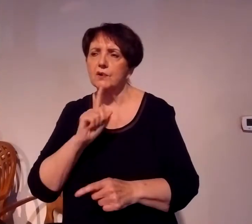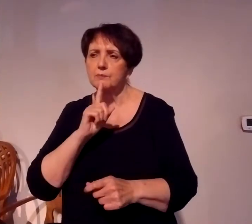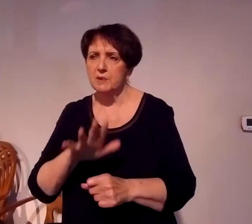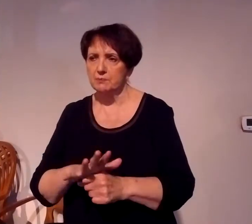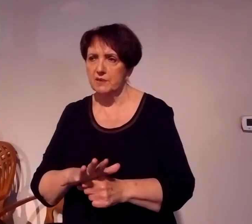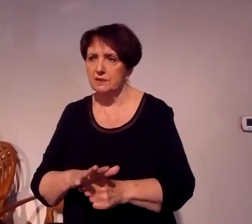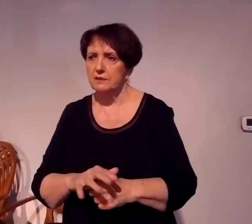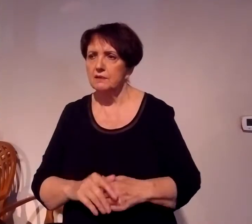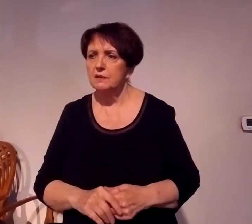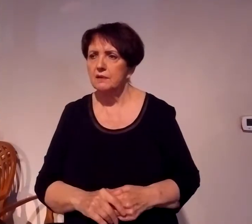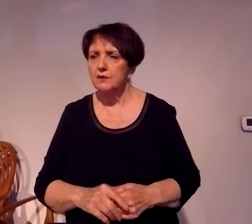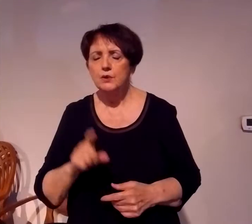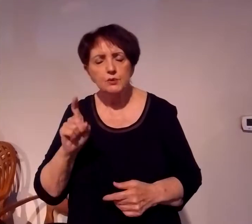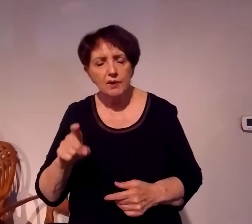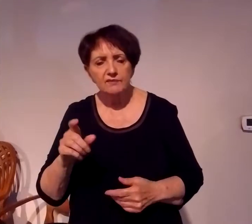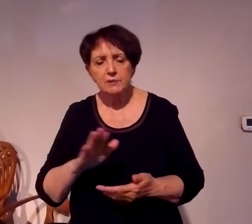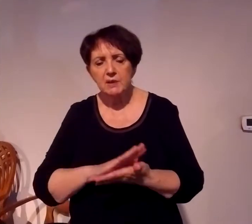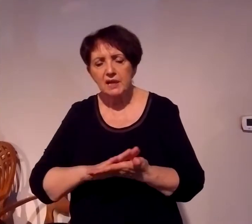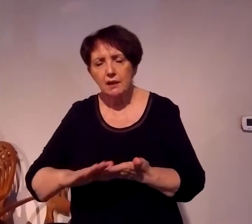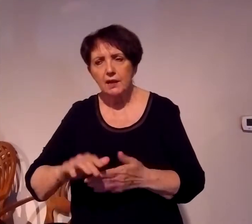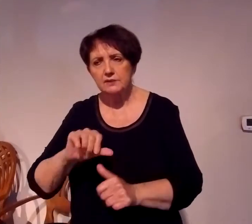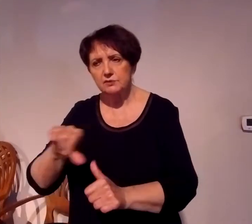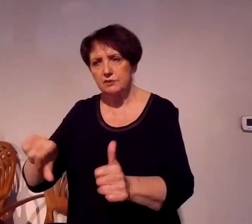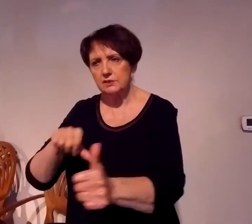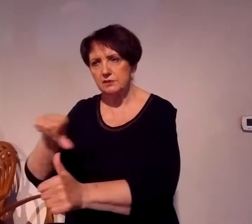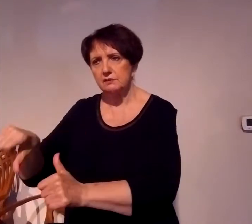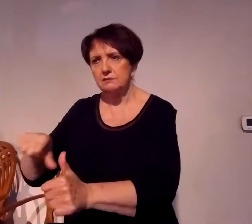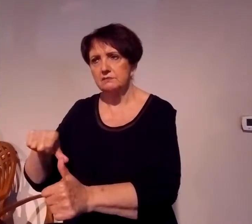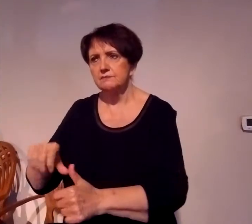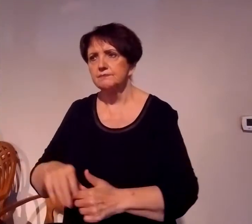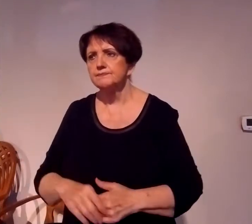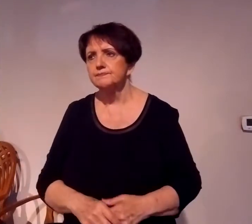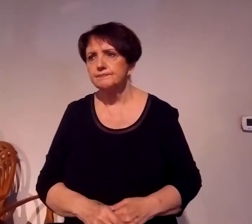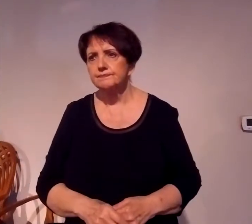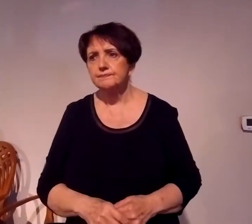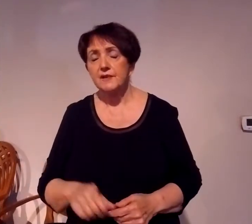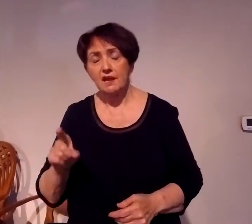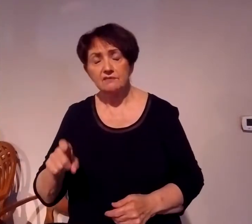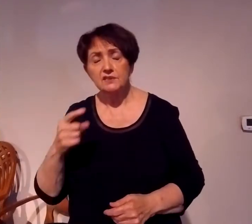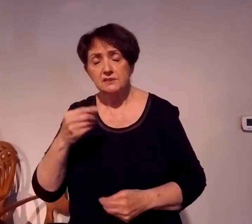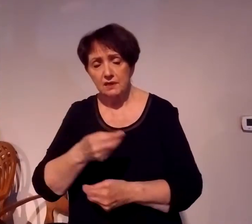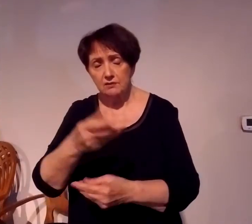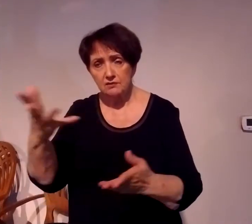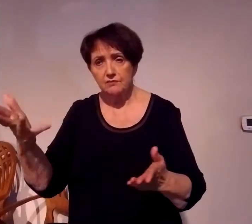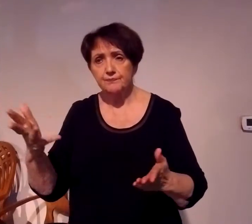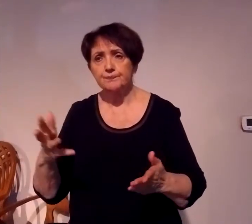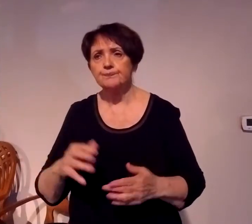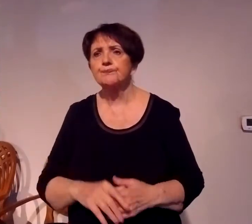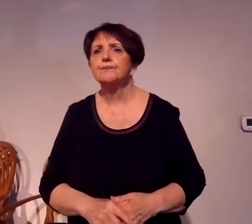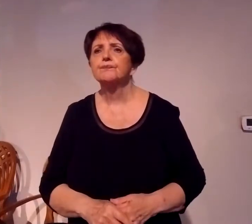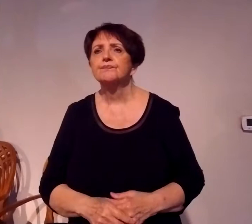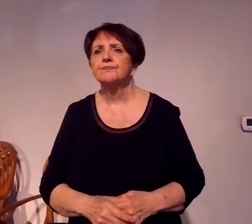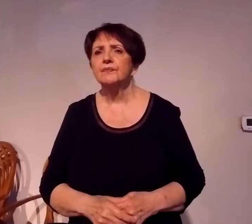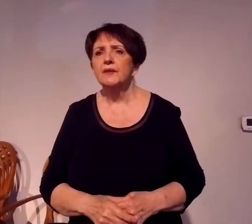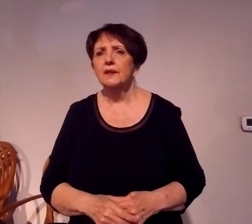be kind to each other. You know, I have to tell you